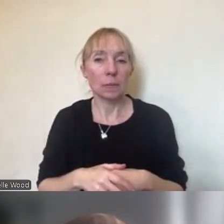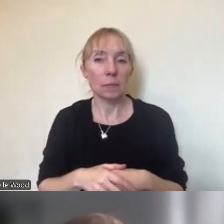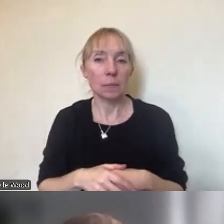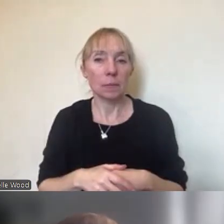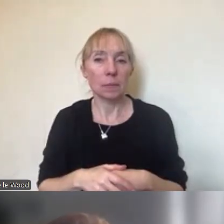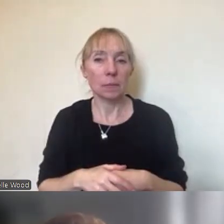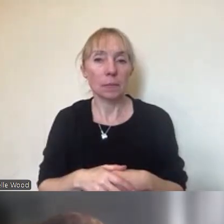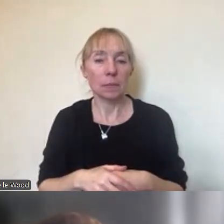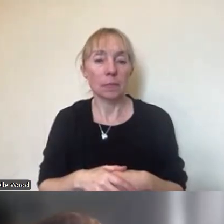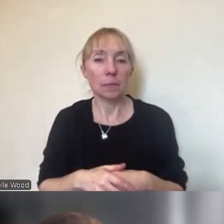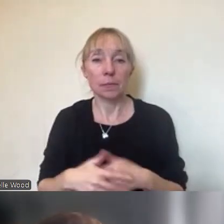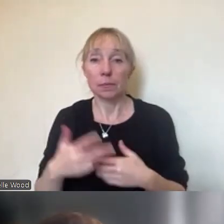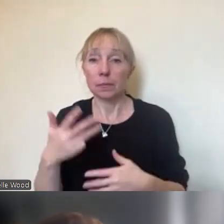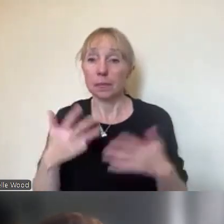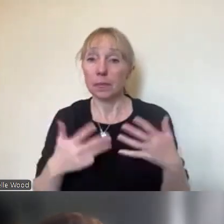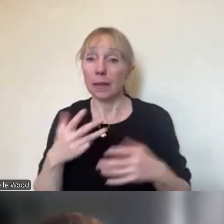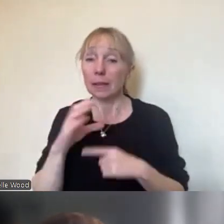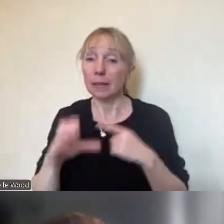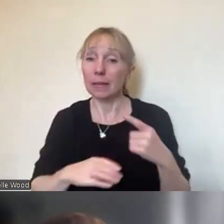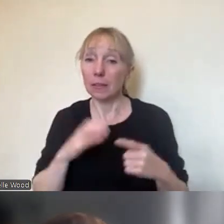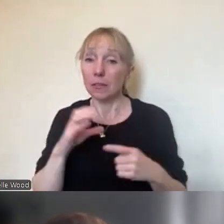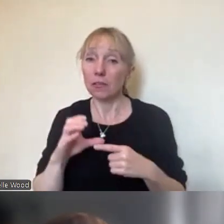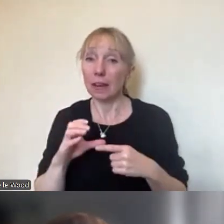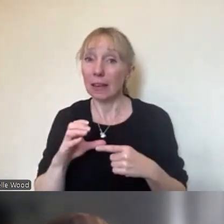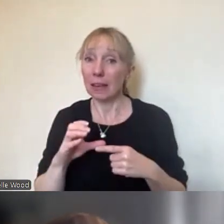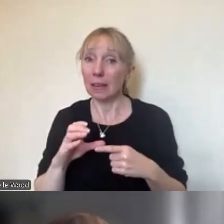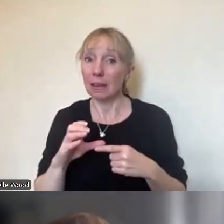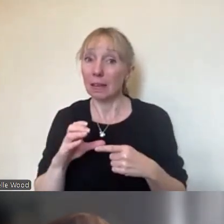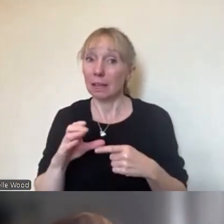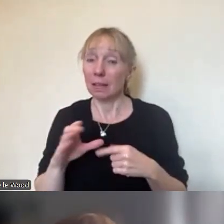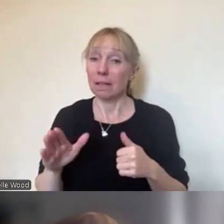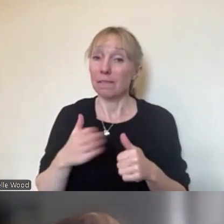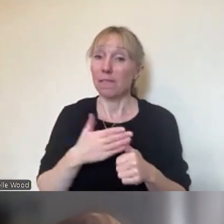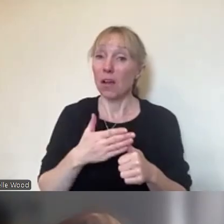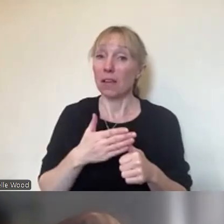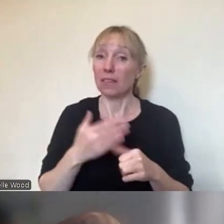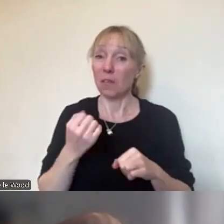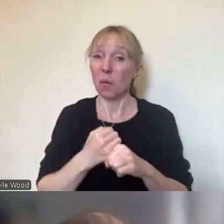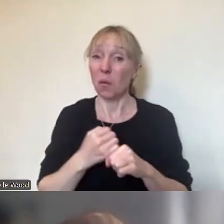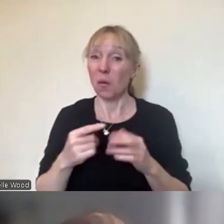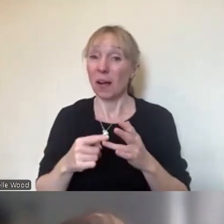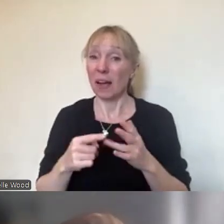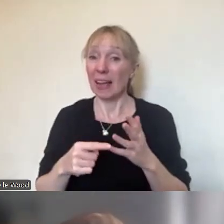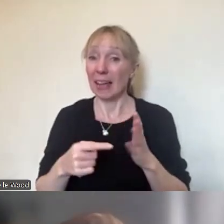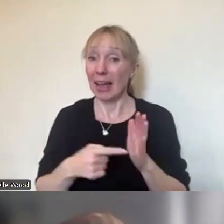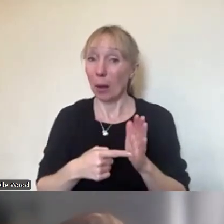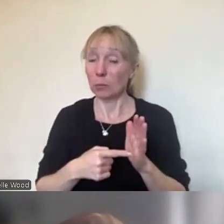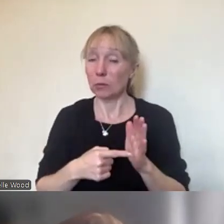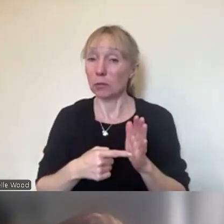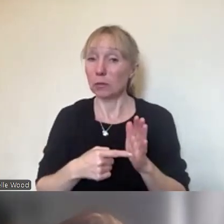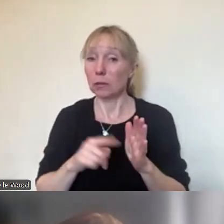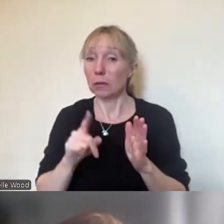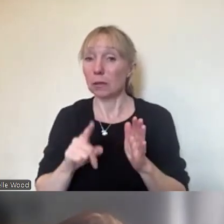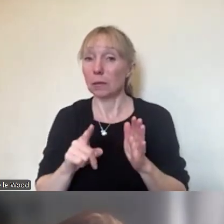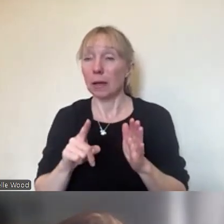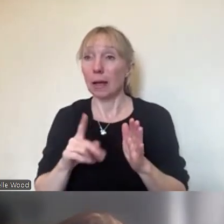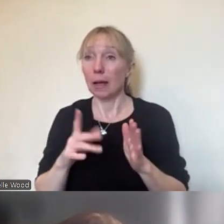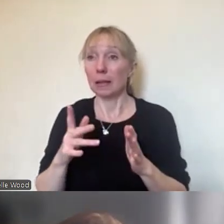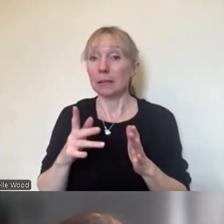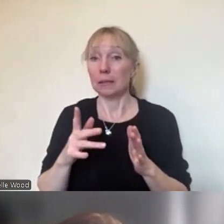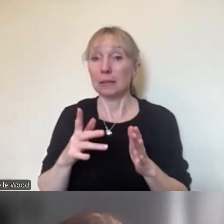In the 19th century, primarily for treating gout, apparently, although its psychiatric applications began in